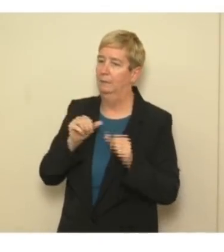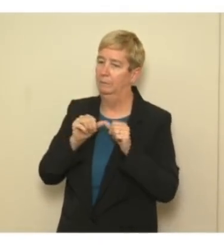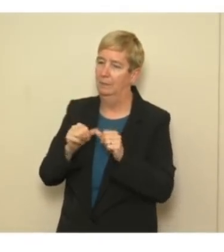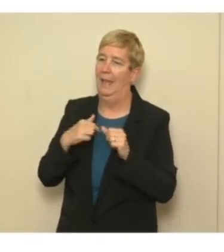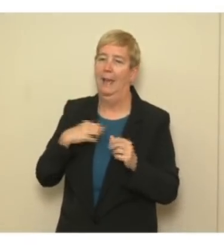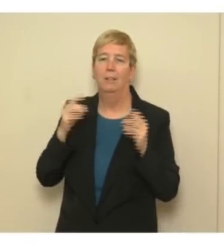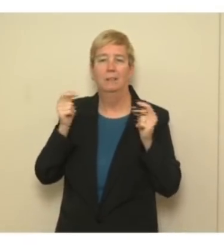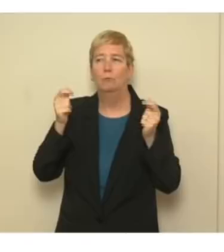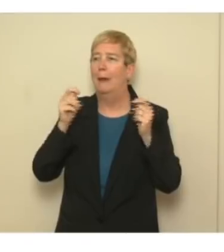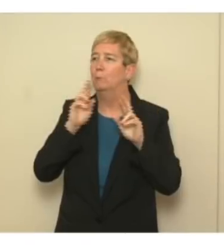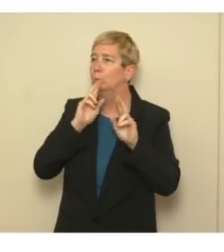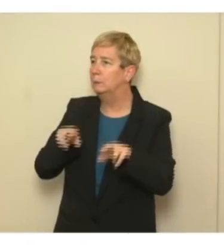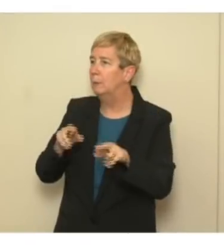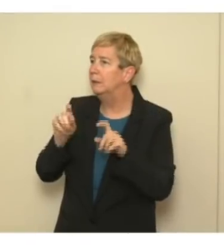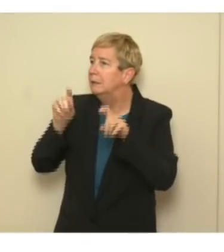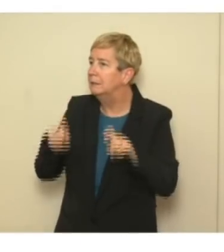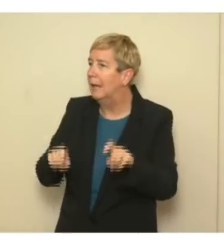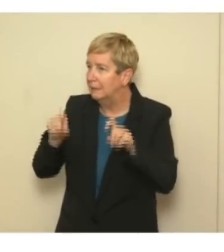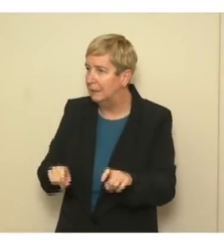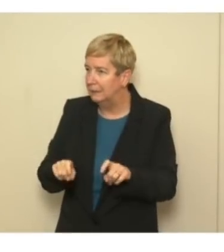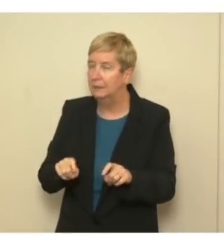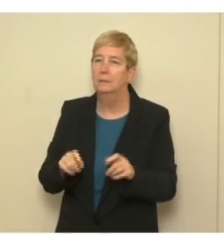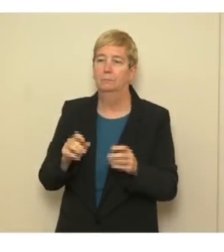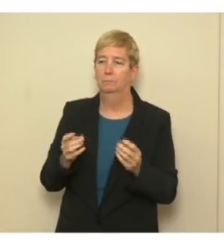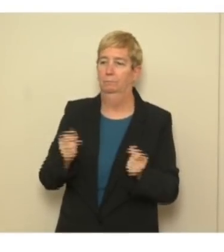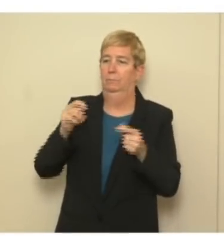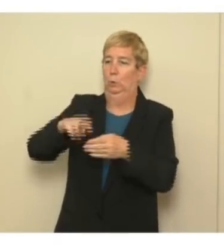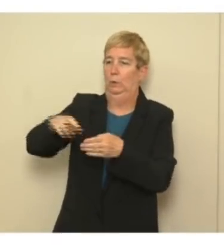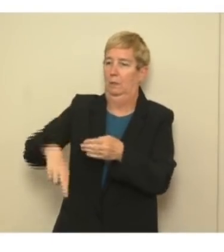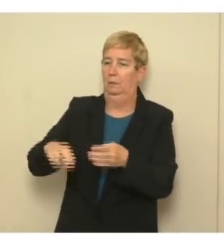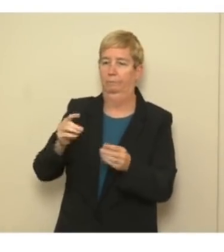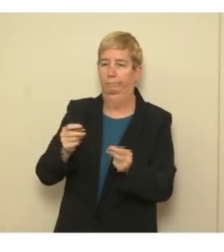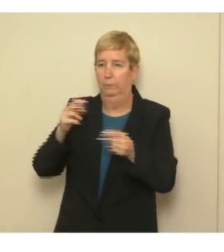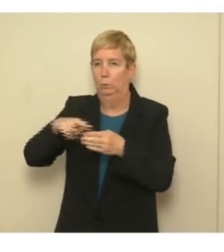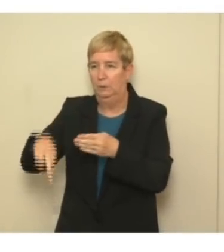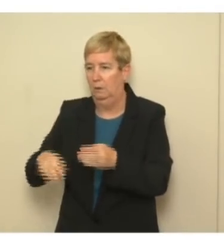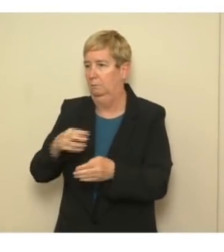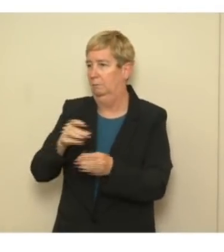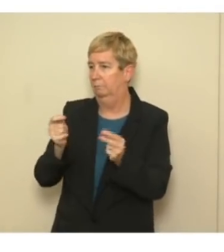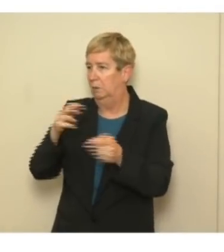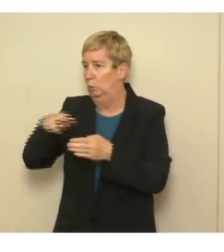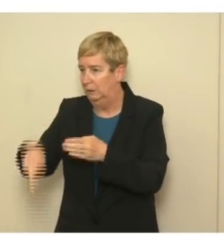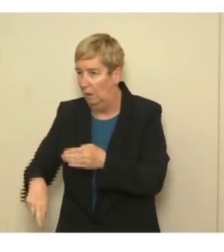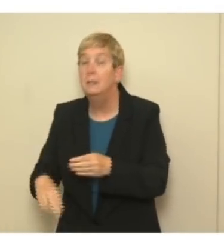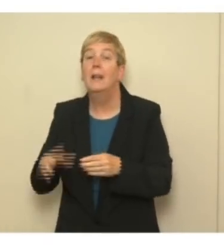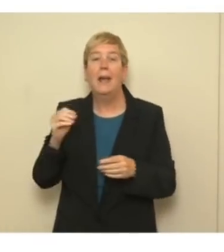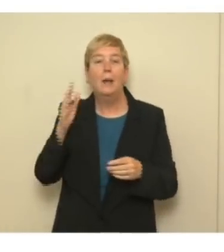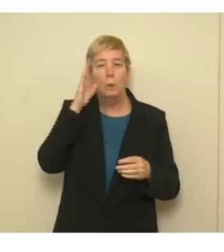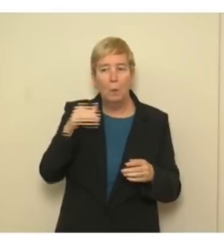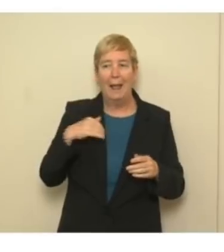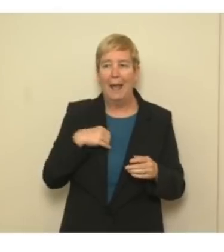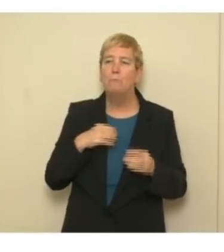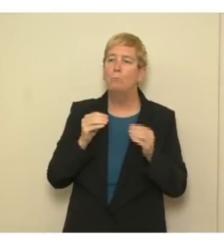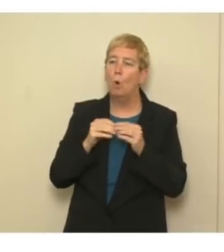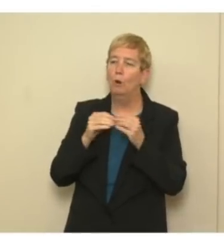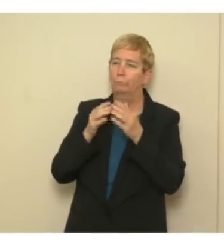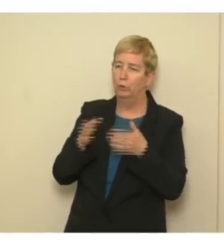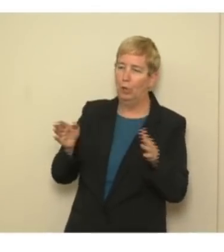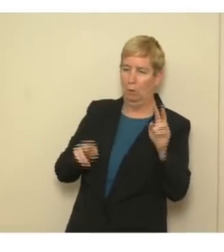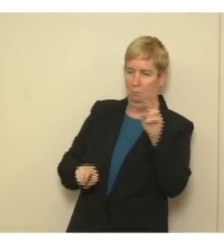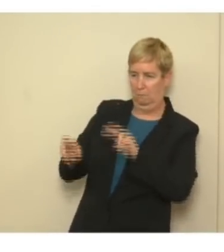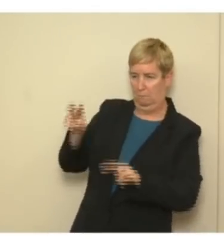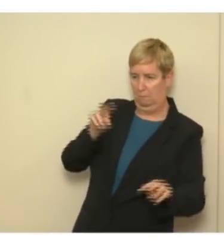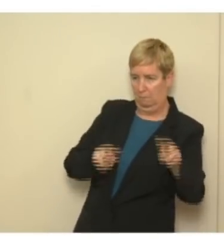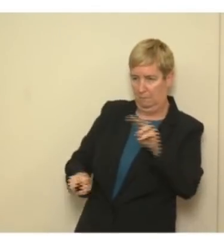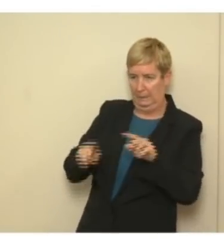response testing and to make sure that we also have some of the testing that's in place that's going to be surveillance testing and so important